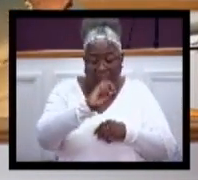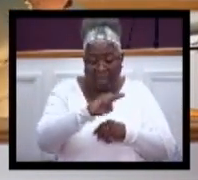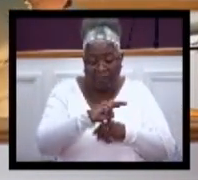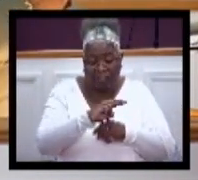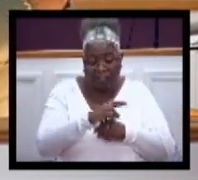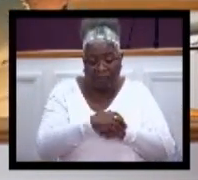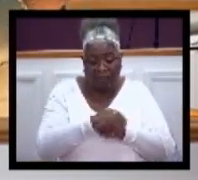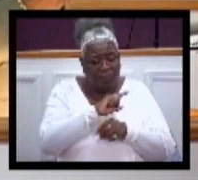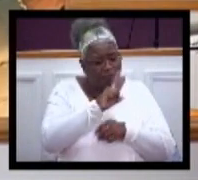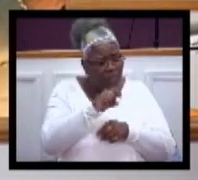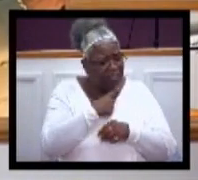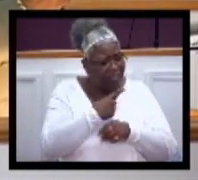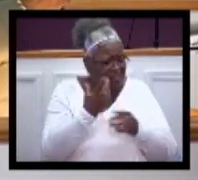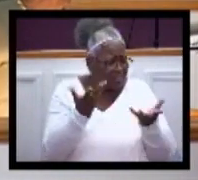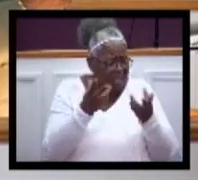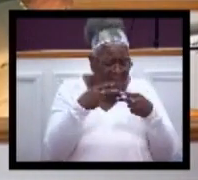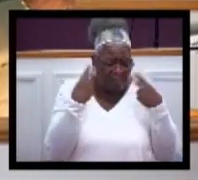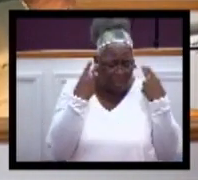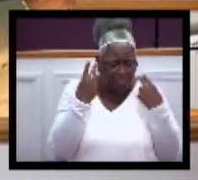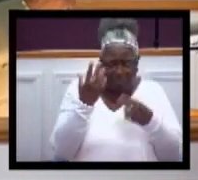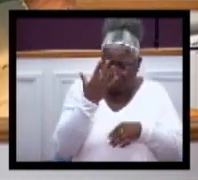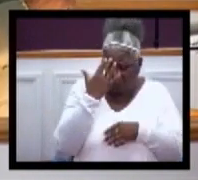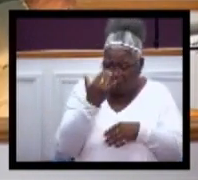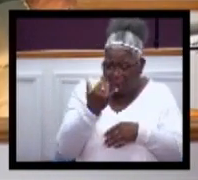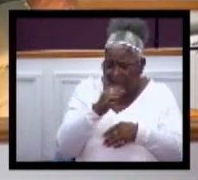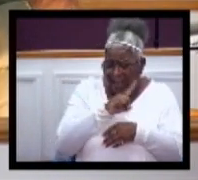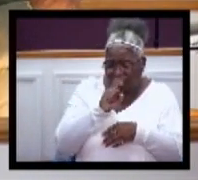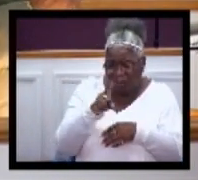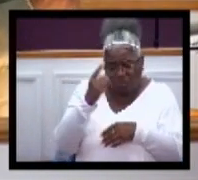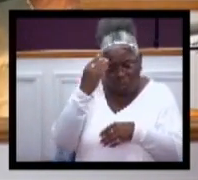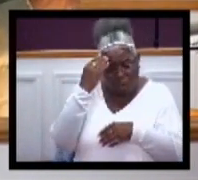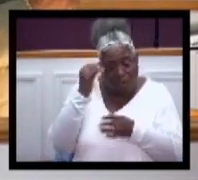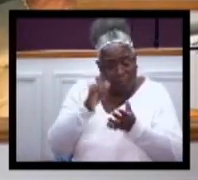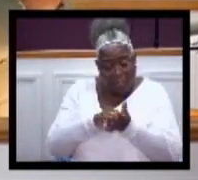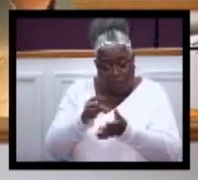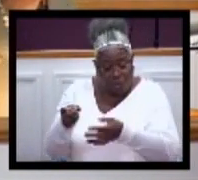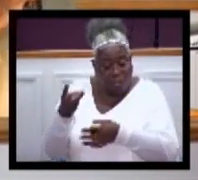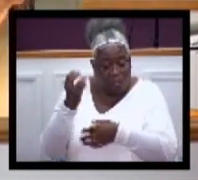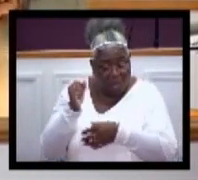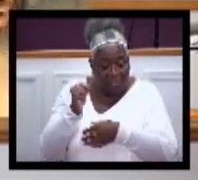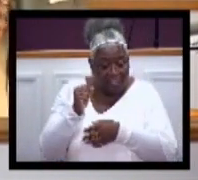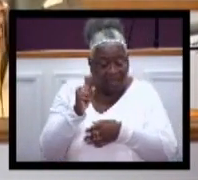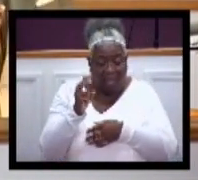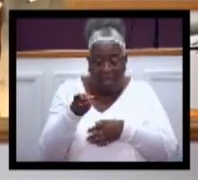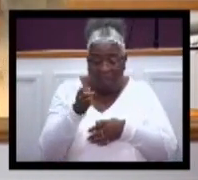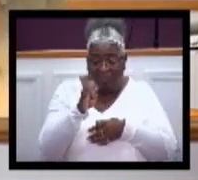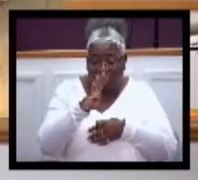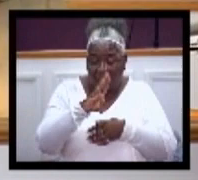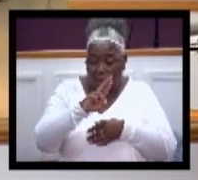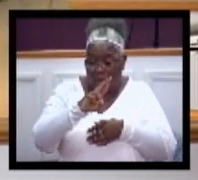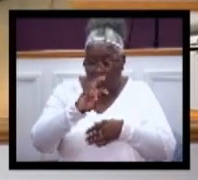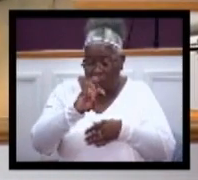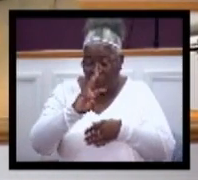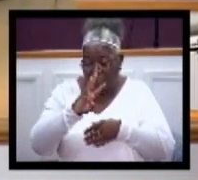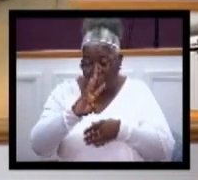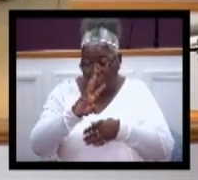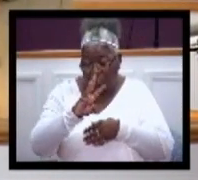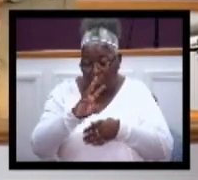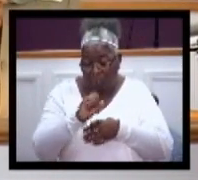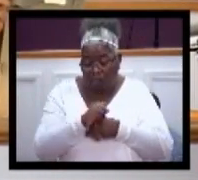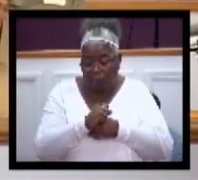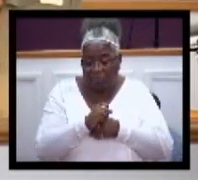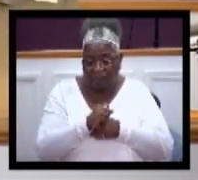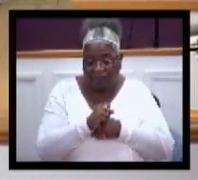my mind, Moses, how did you know that you were a Hebrew? Can I give you a little of